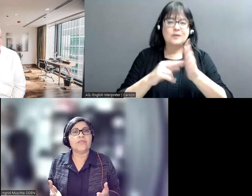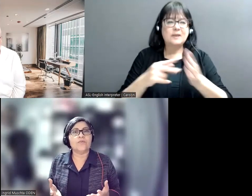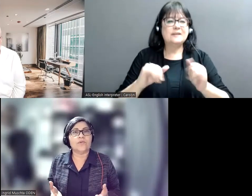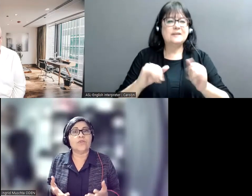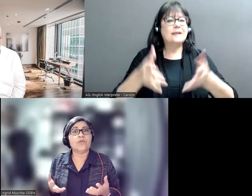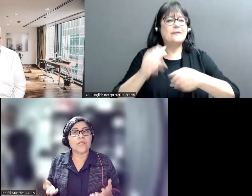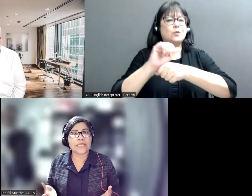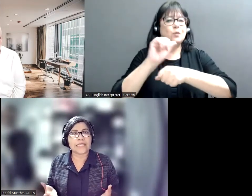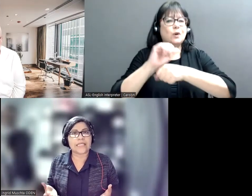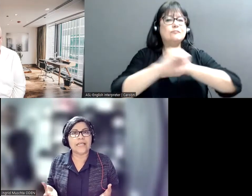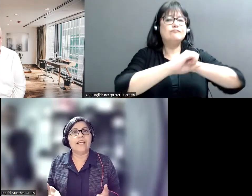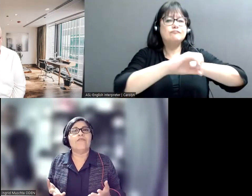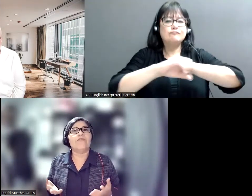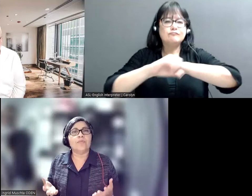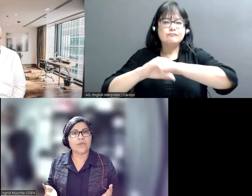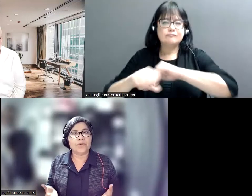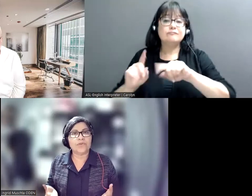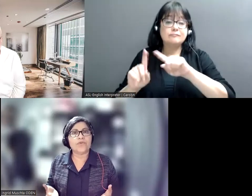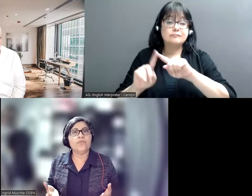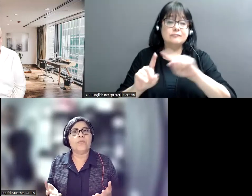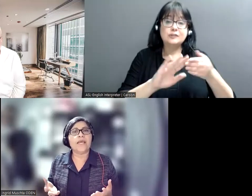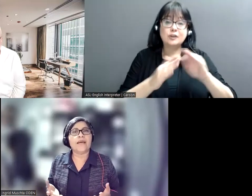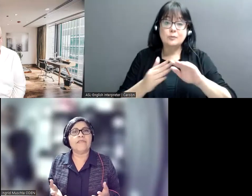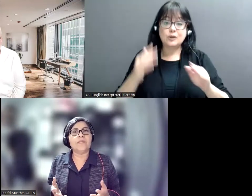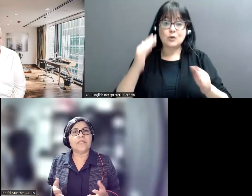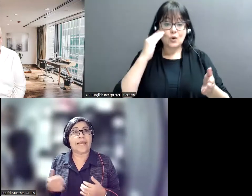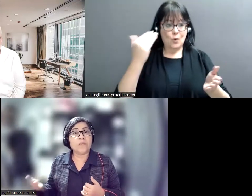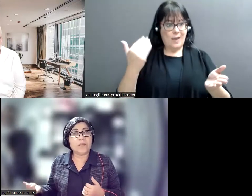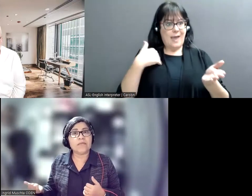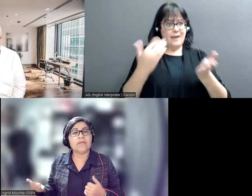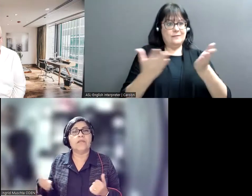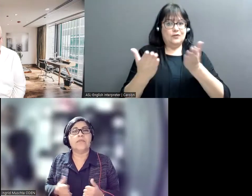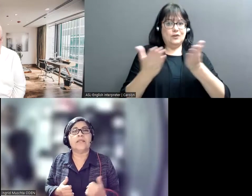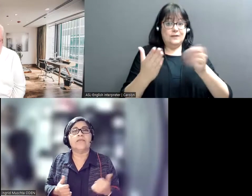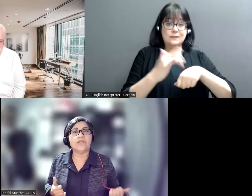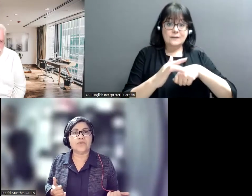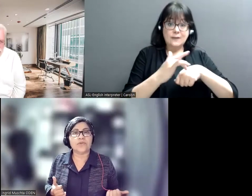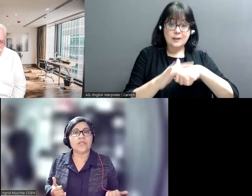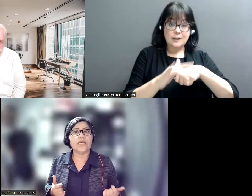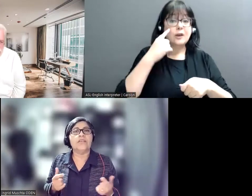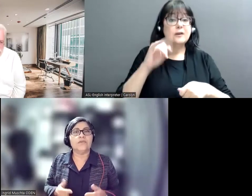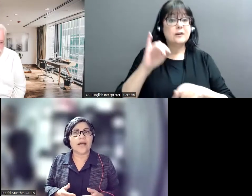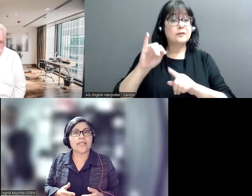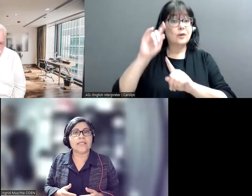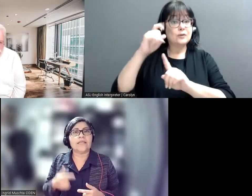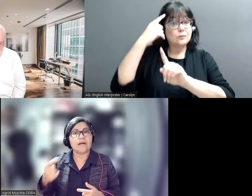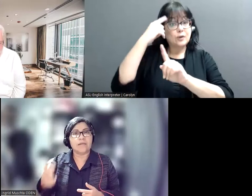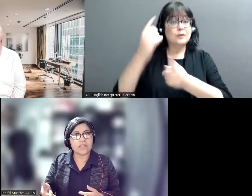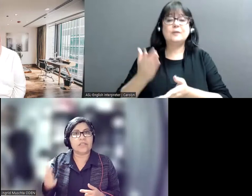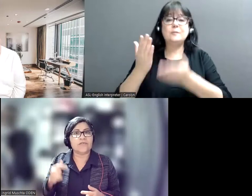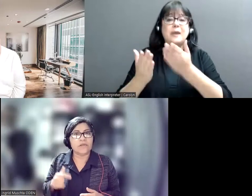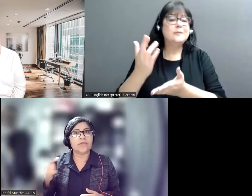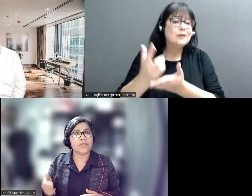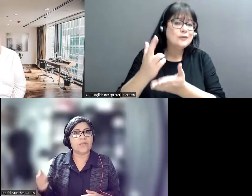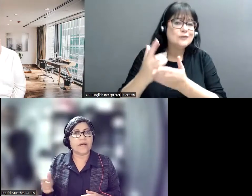recognize that supports do exist for employers who may have limited bandwidth or limited resources to access